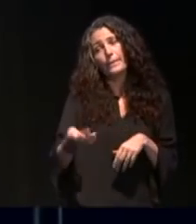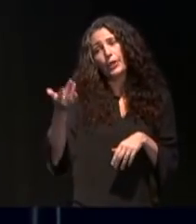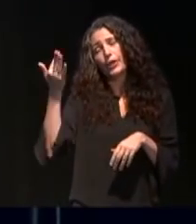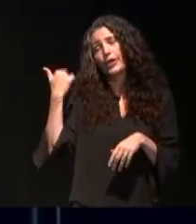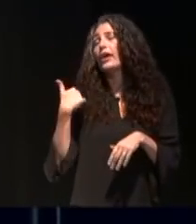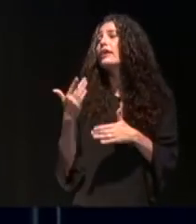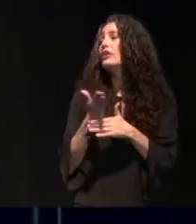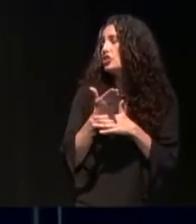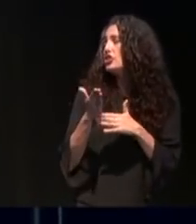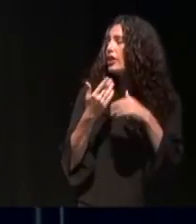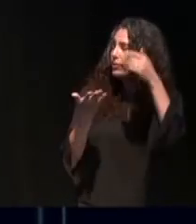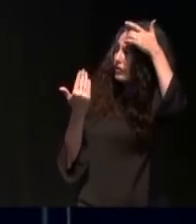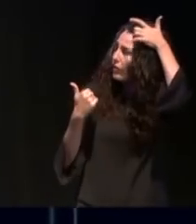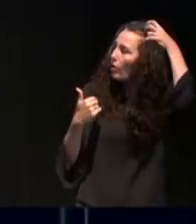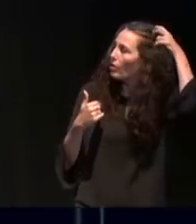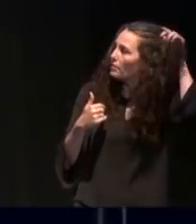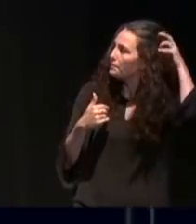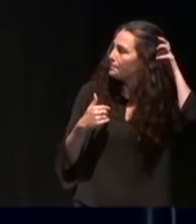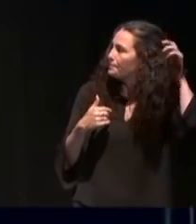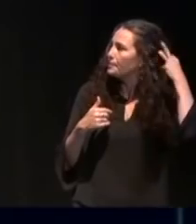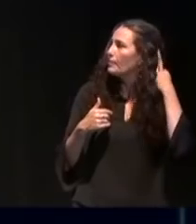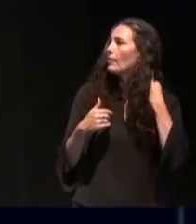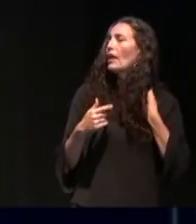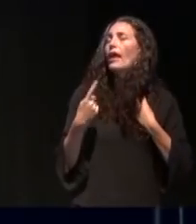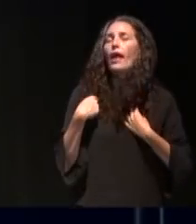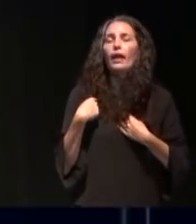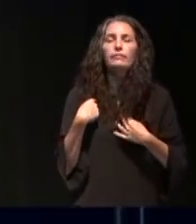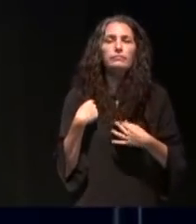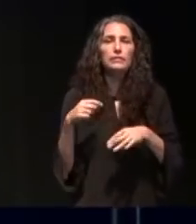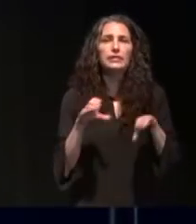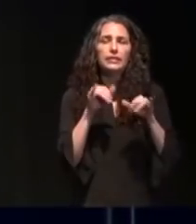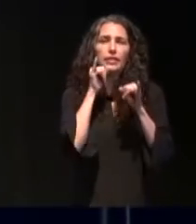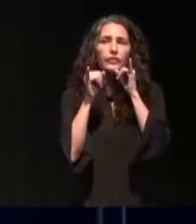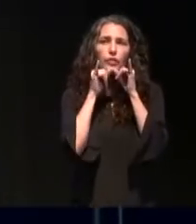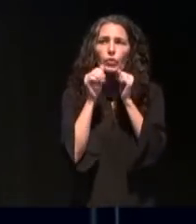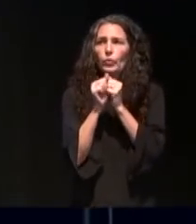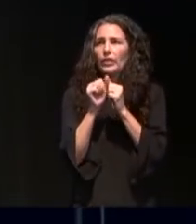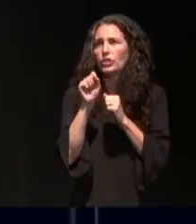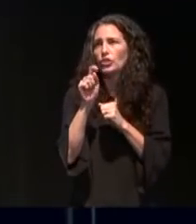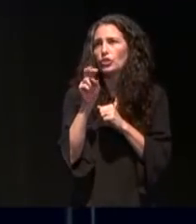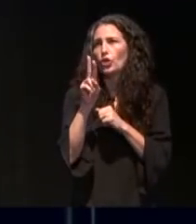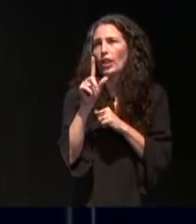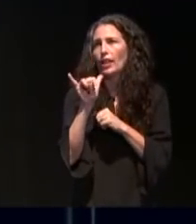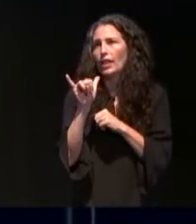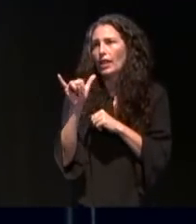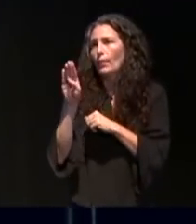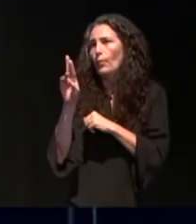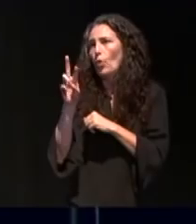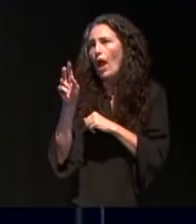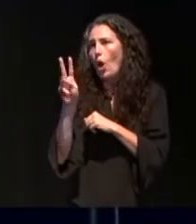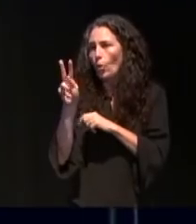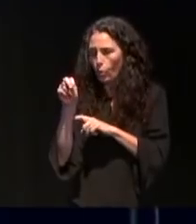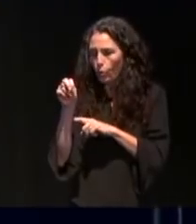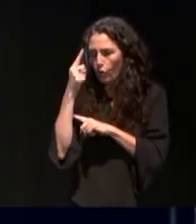I was sharing this, you know, there's an interview that I did with a Sterling Brown for the summit, and then he turned the tables on me and